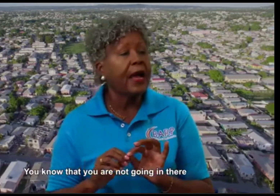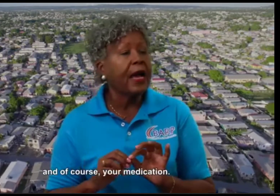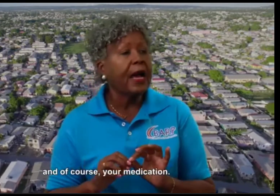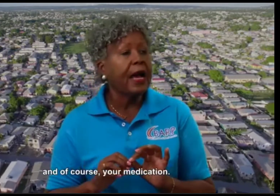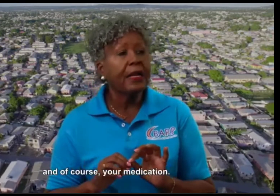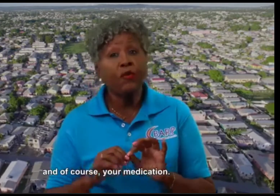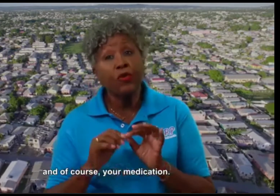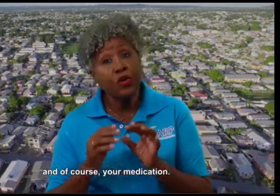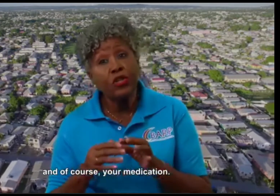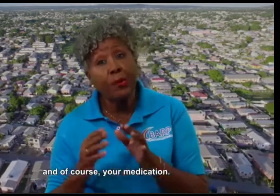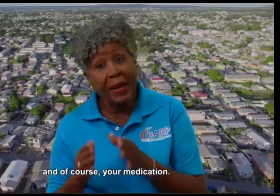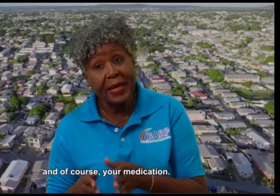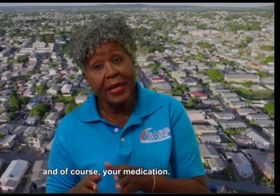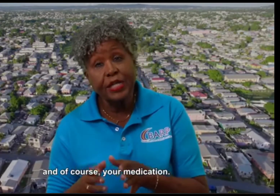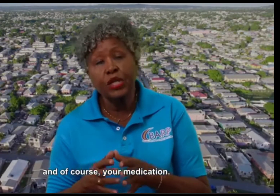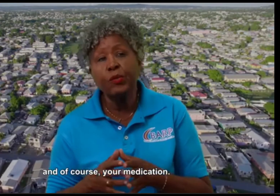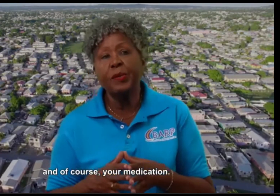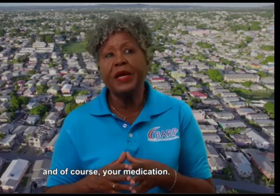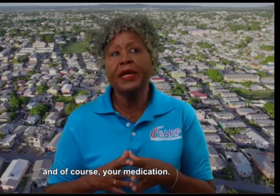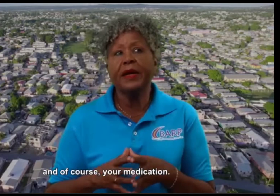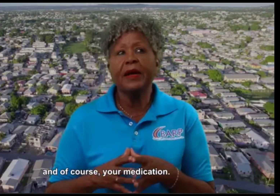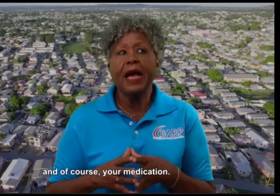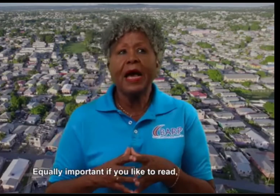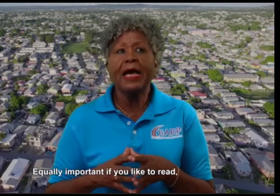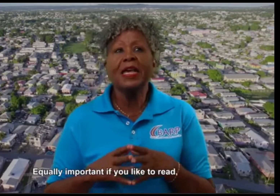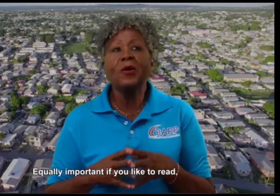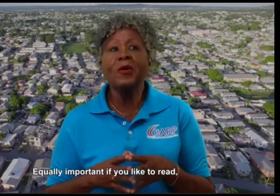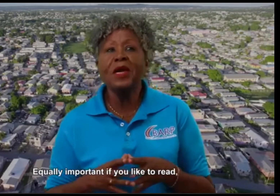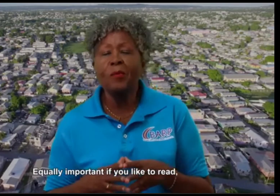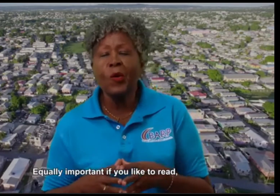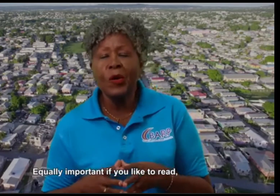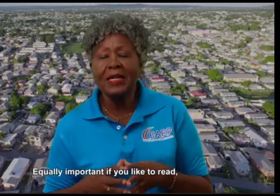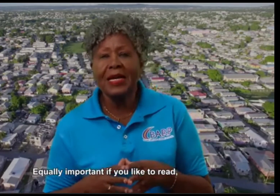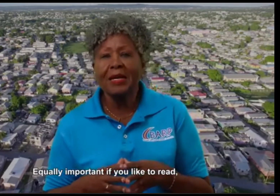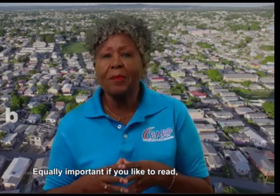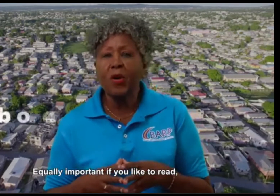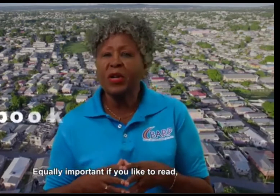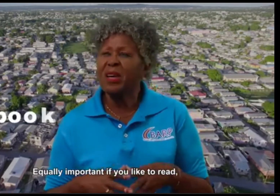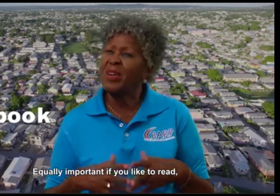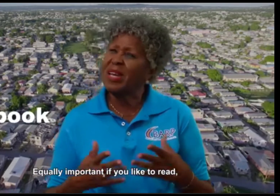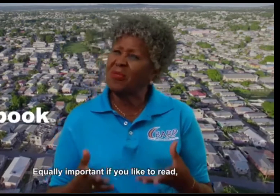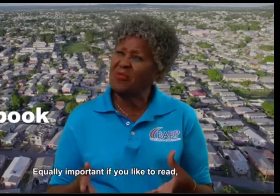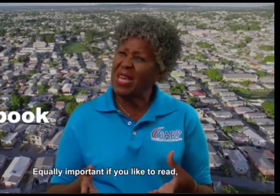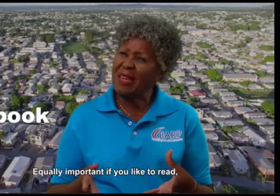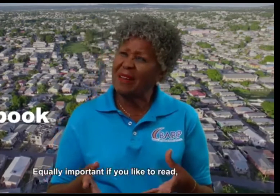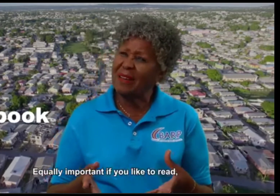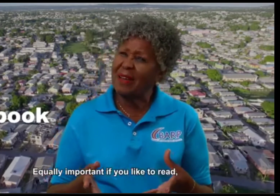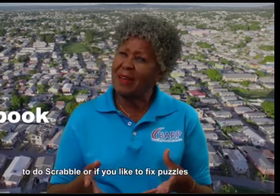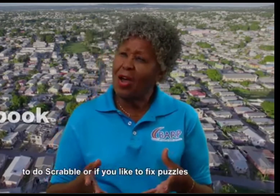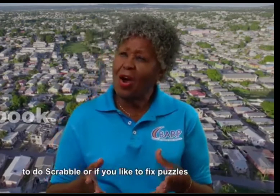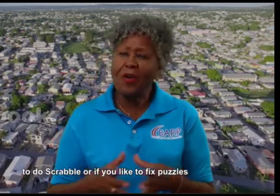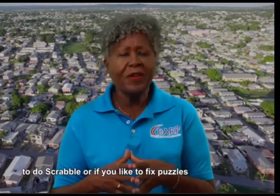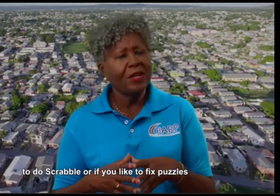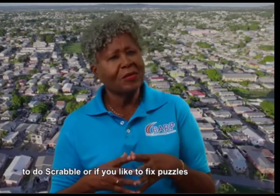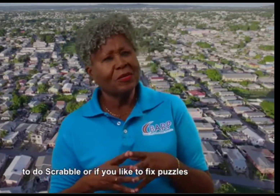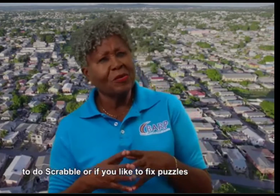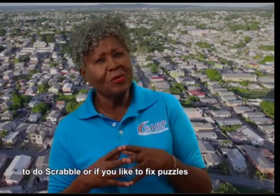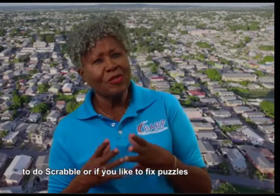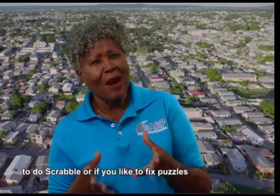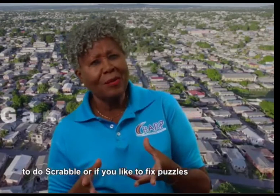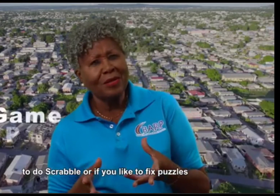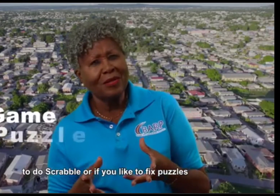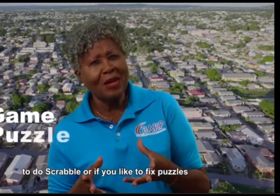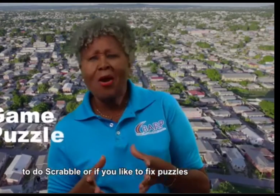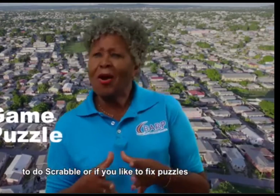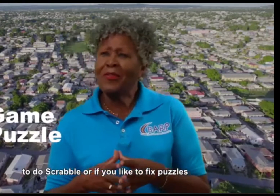in there. And of course your medication will be in there. And equally important, if you like to read, or if you like to